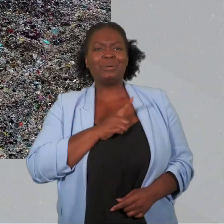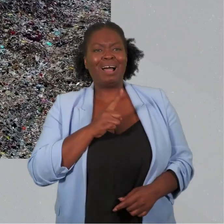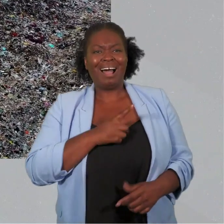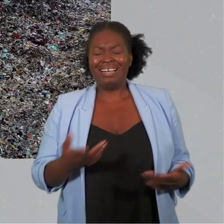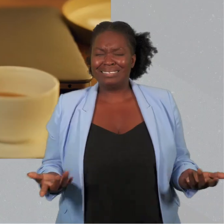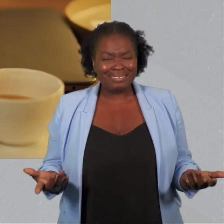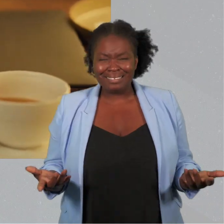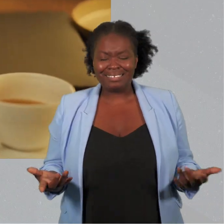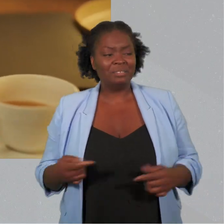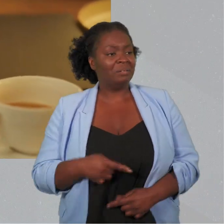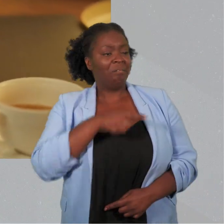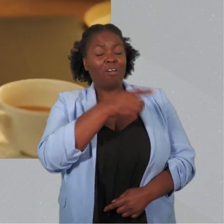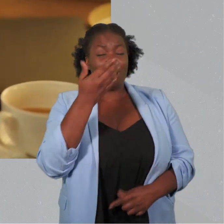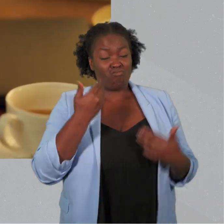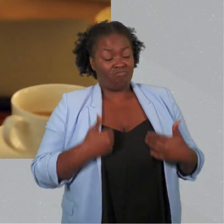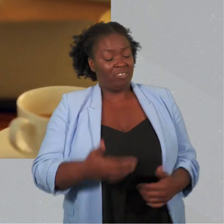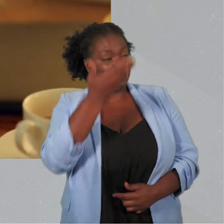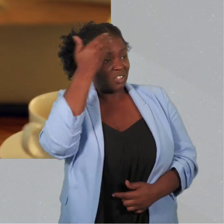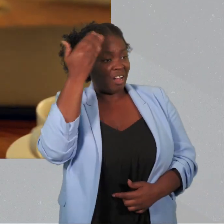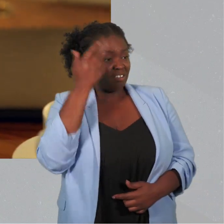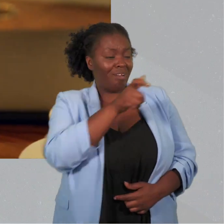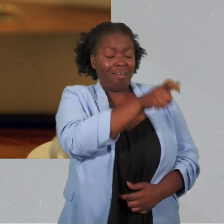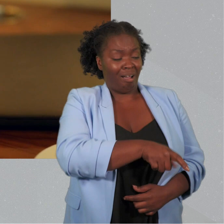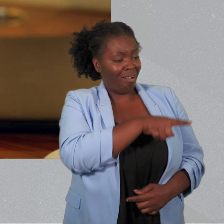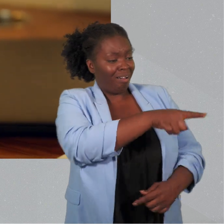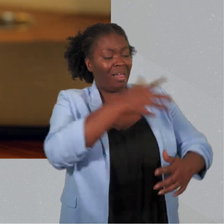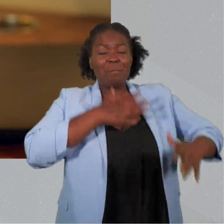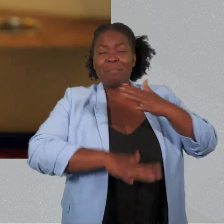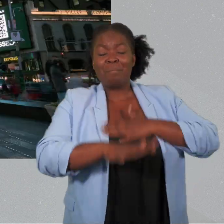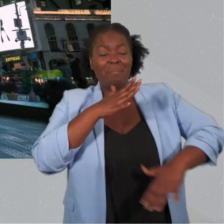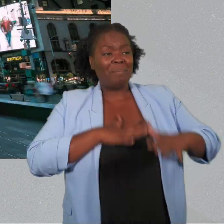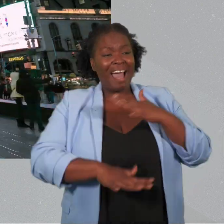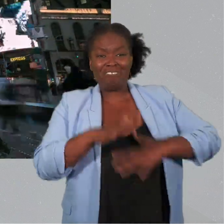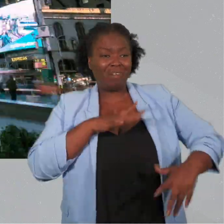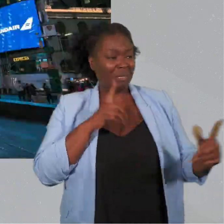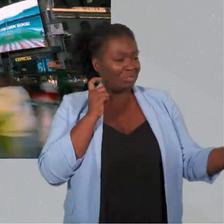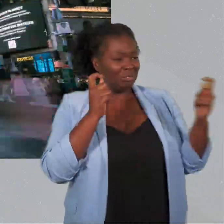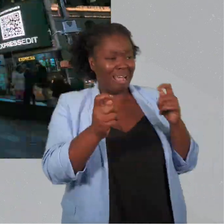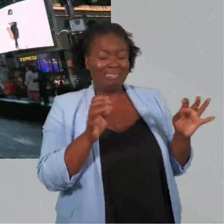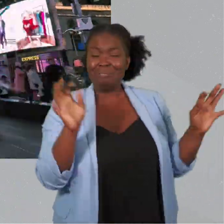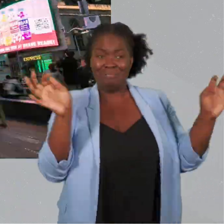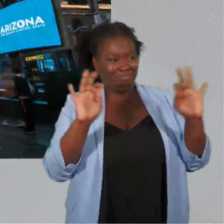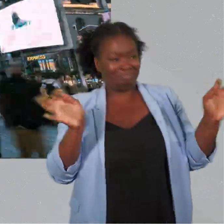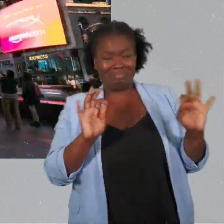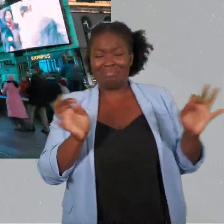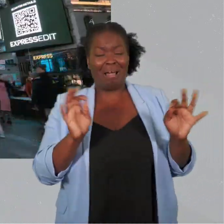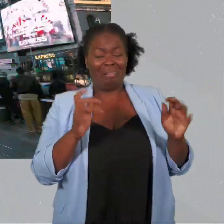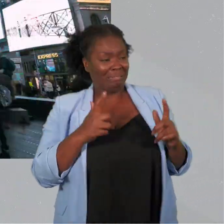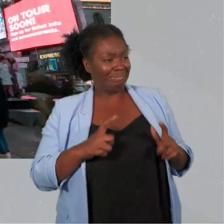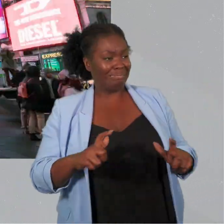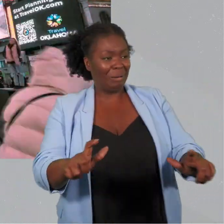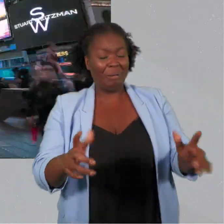created by the generation of people in the highly developed countries who are still consuming huge amounts unnecessarily.